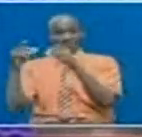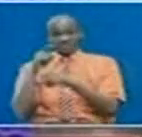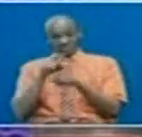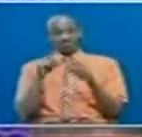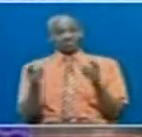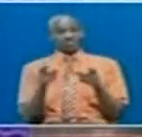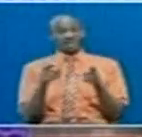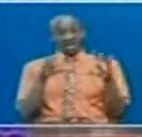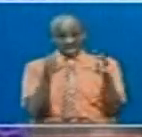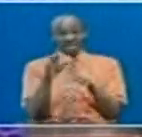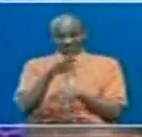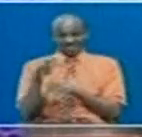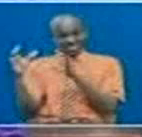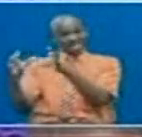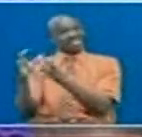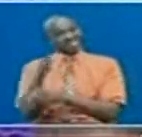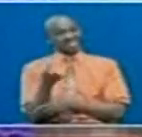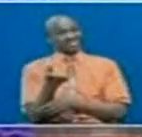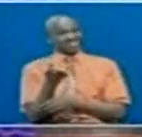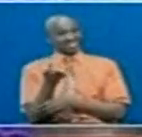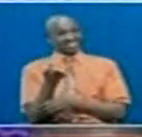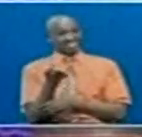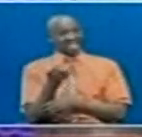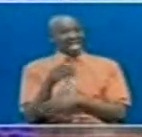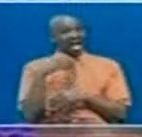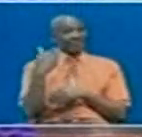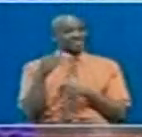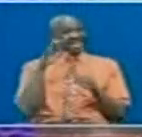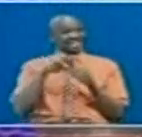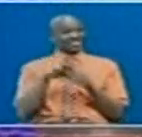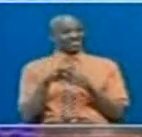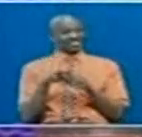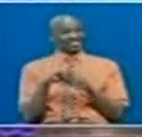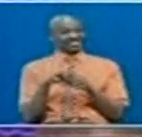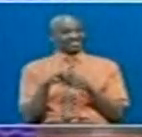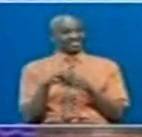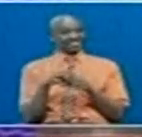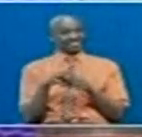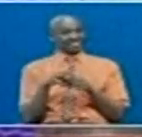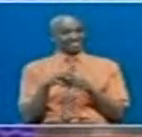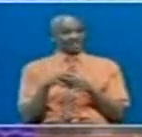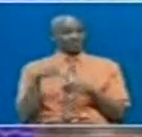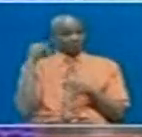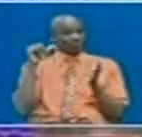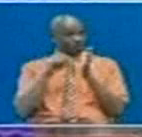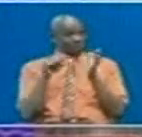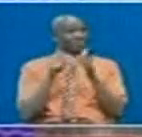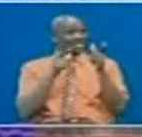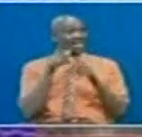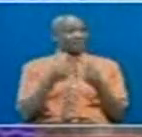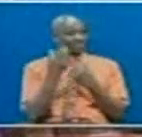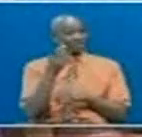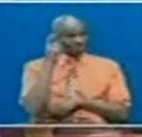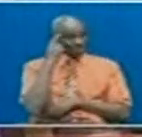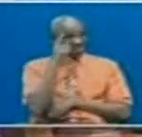basis. And after the election, we had problems in Mandela, if